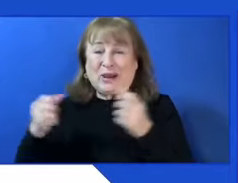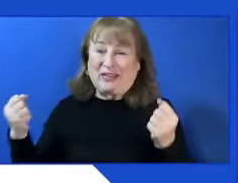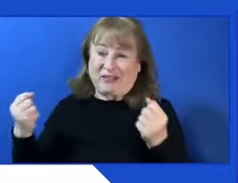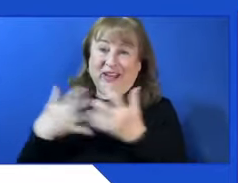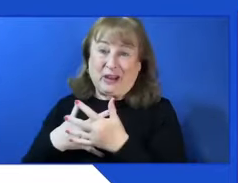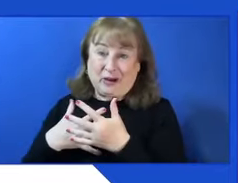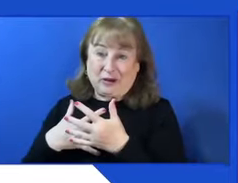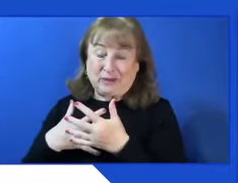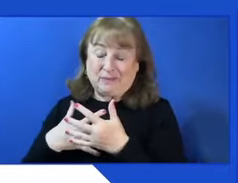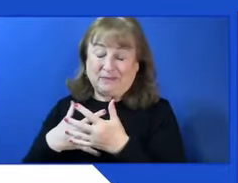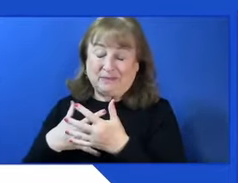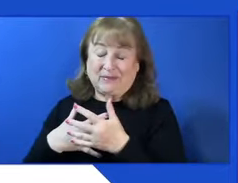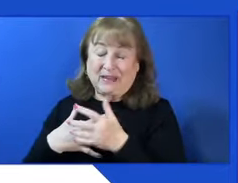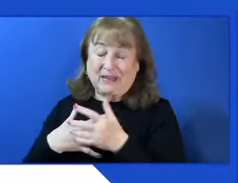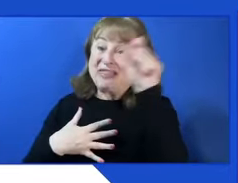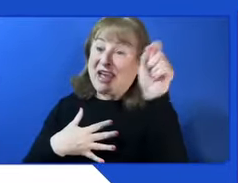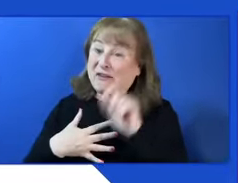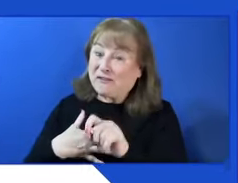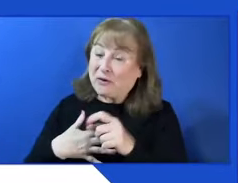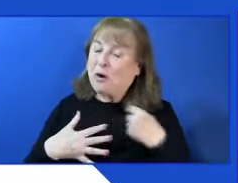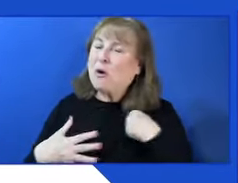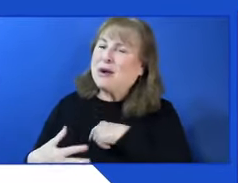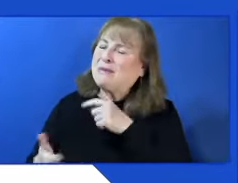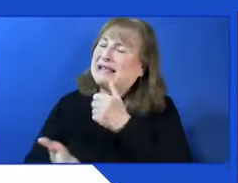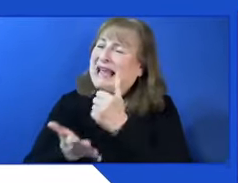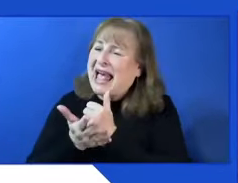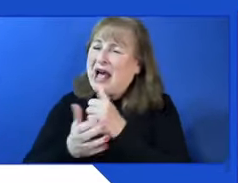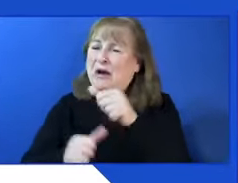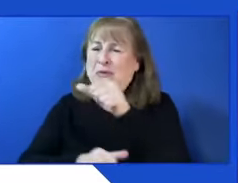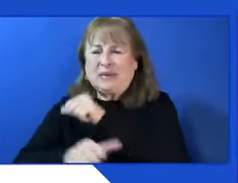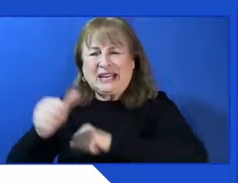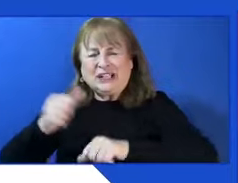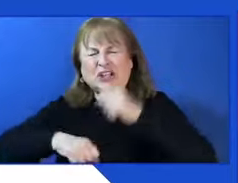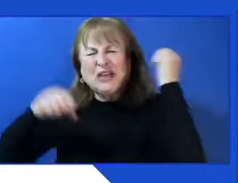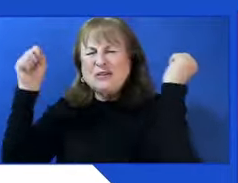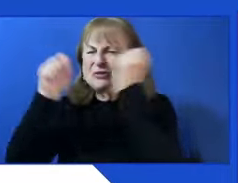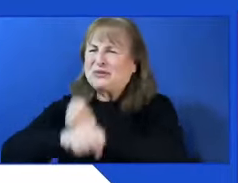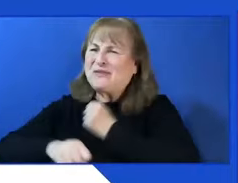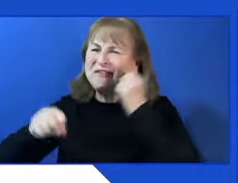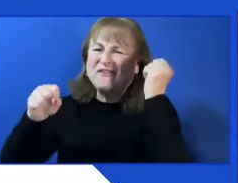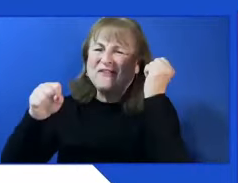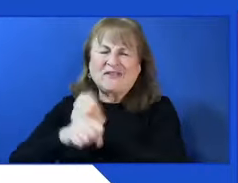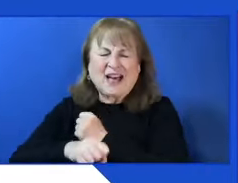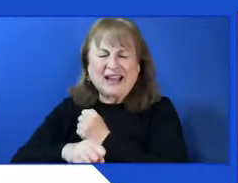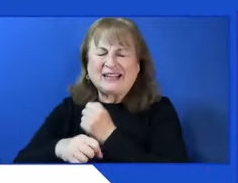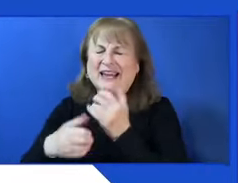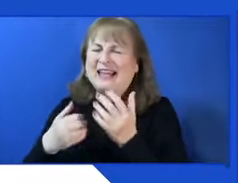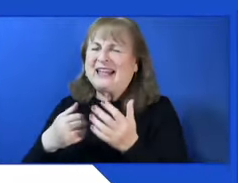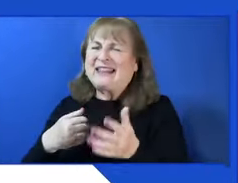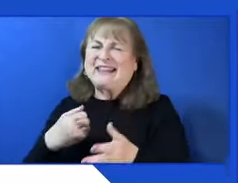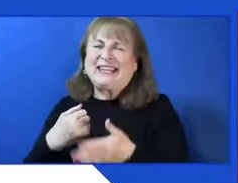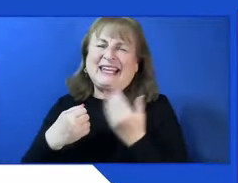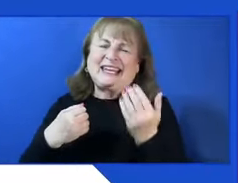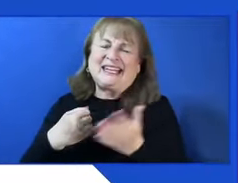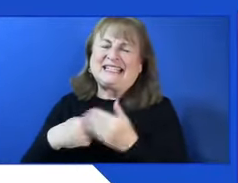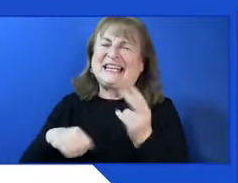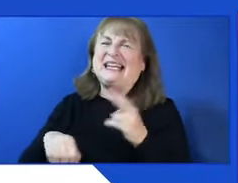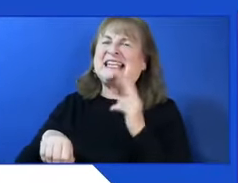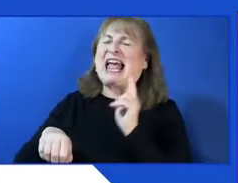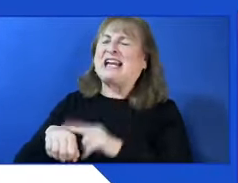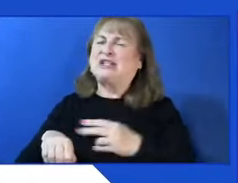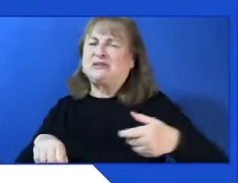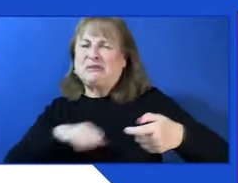Therefore, we must help each other to fight the easy and the natural urge to give in